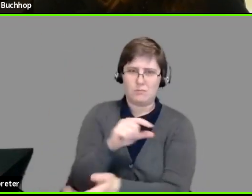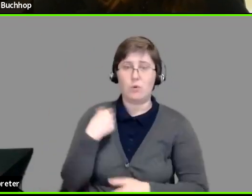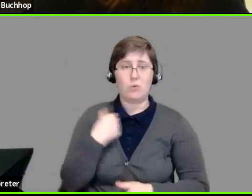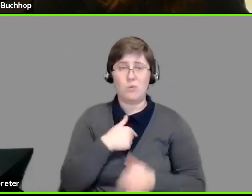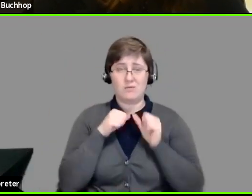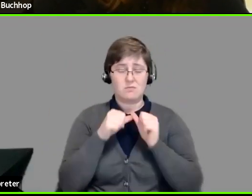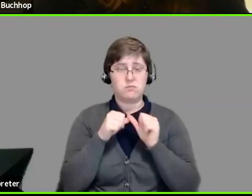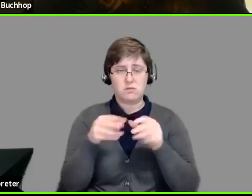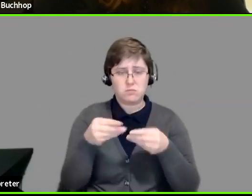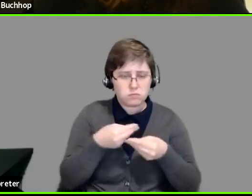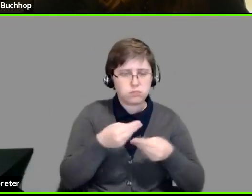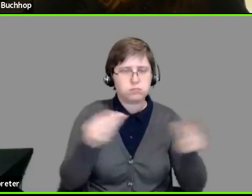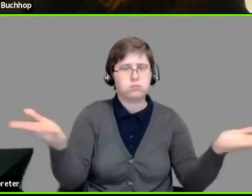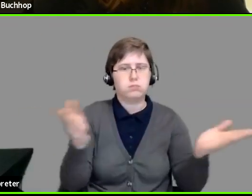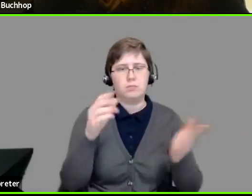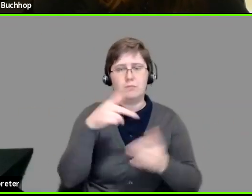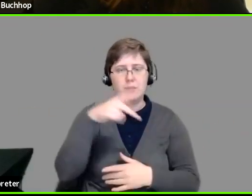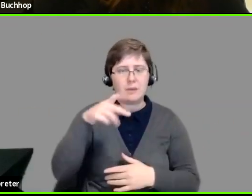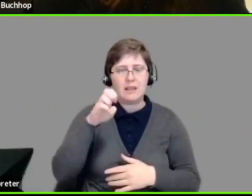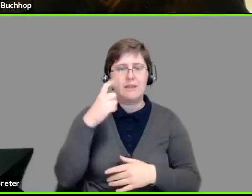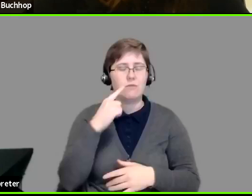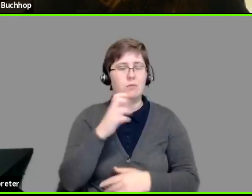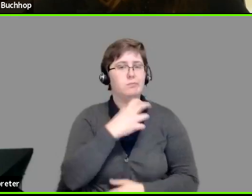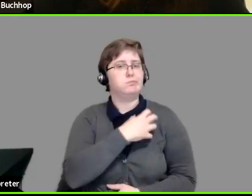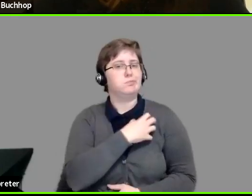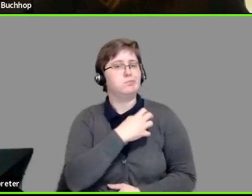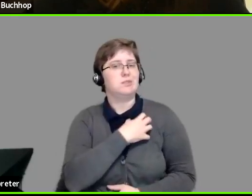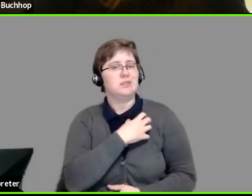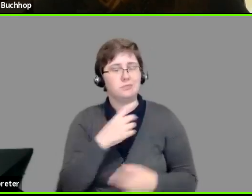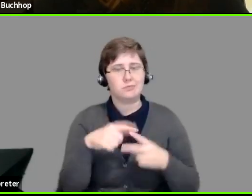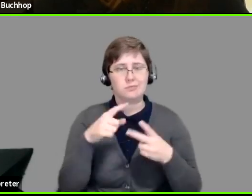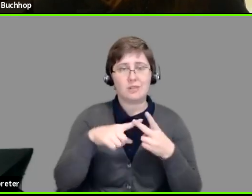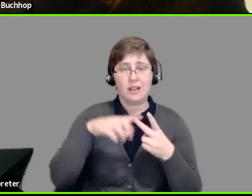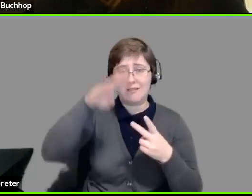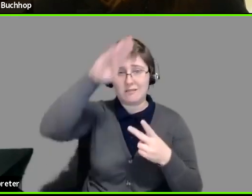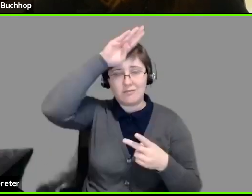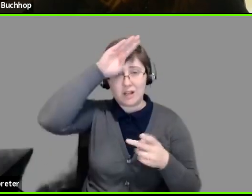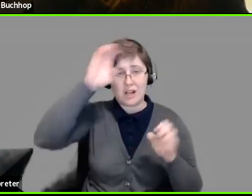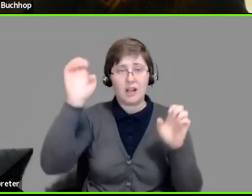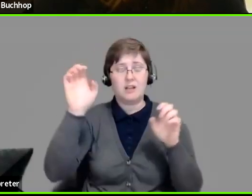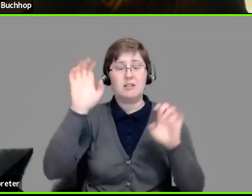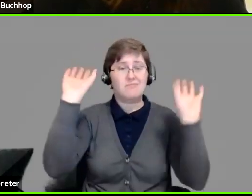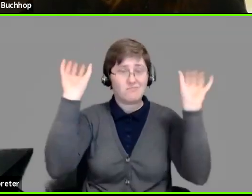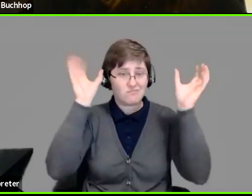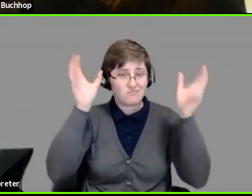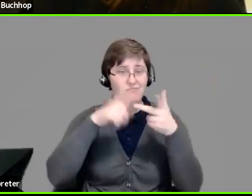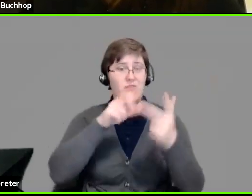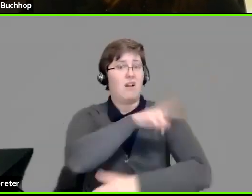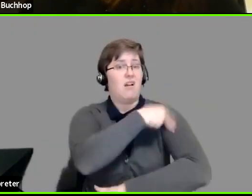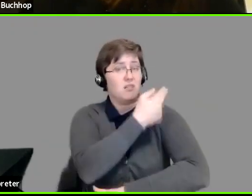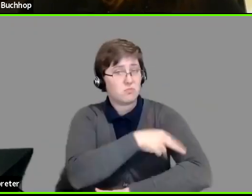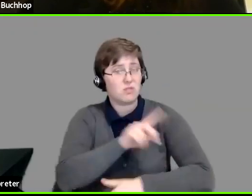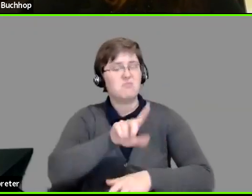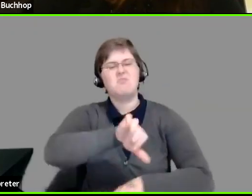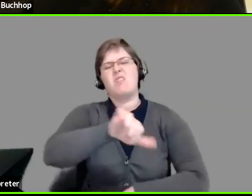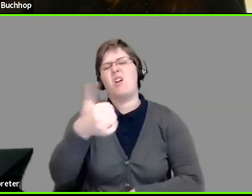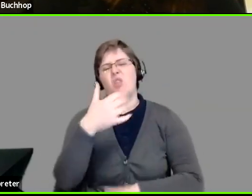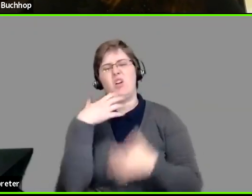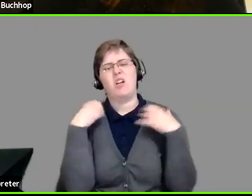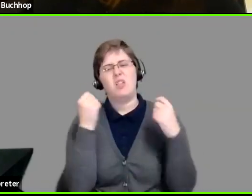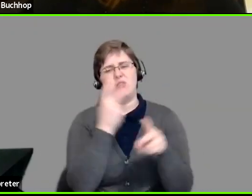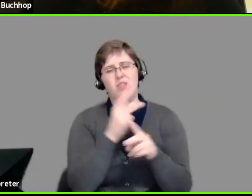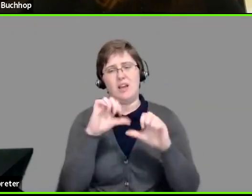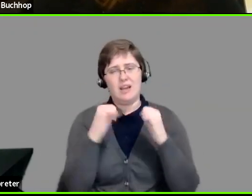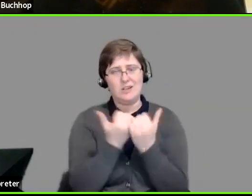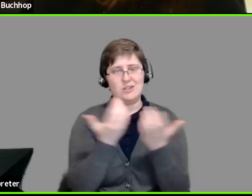distribute PPE to law enforcement, fire and EMS, hospitals, and other healthcare agencies